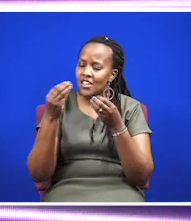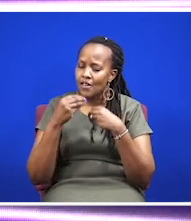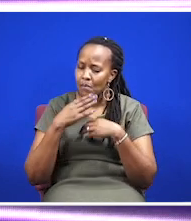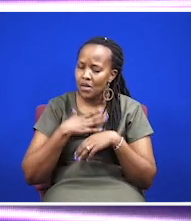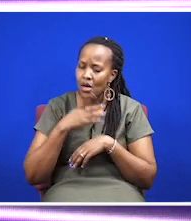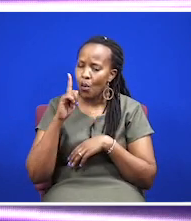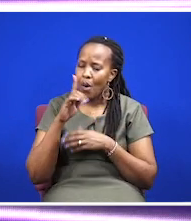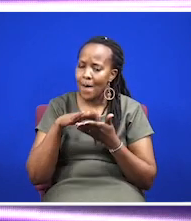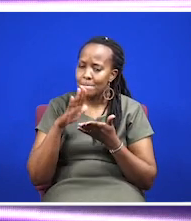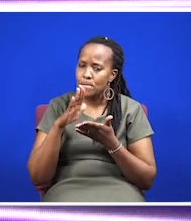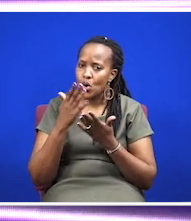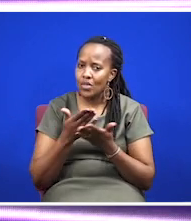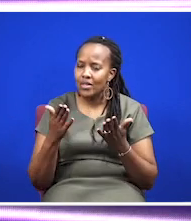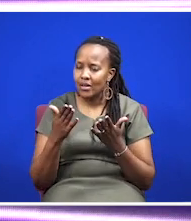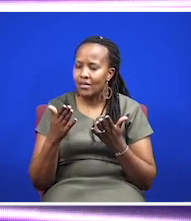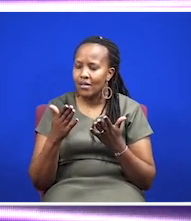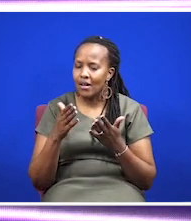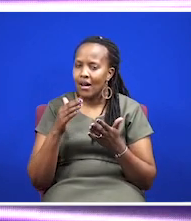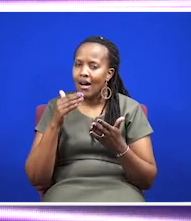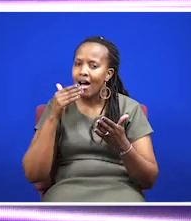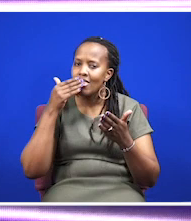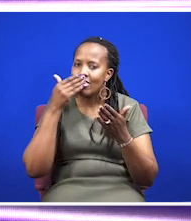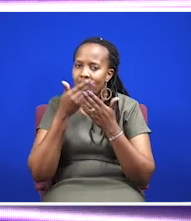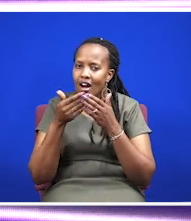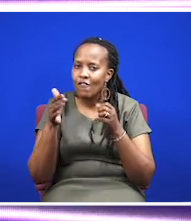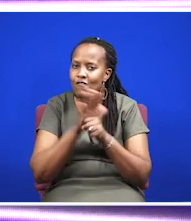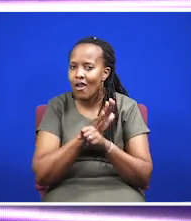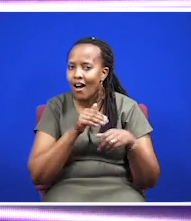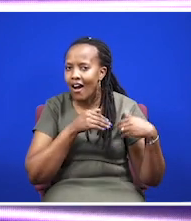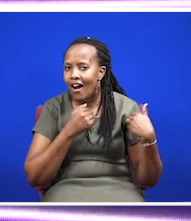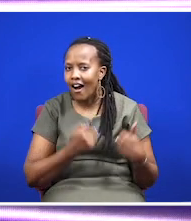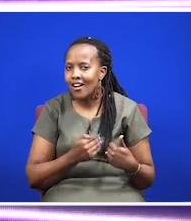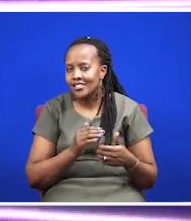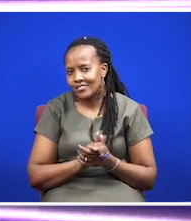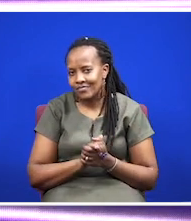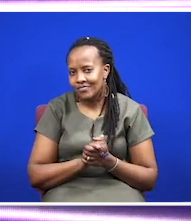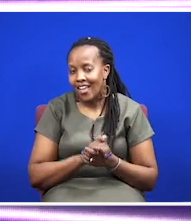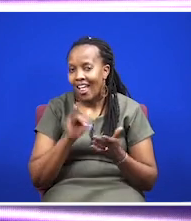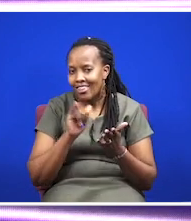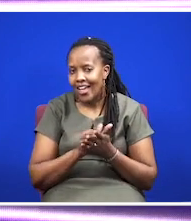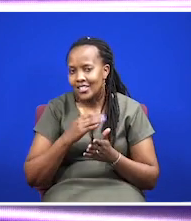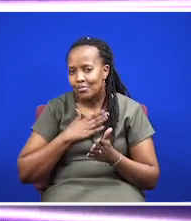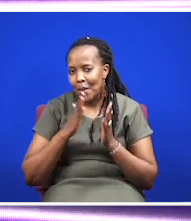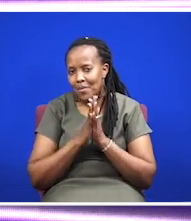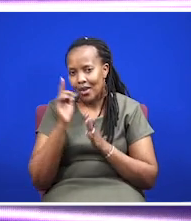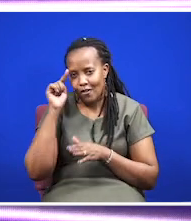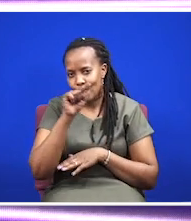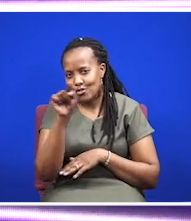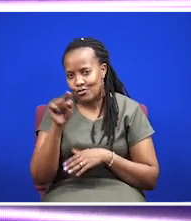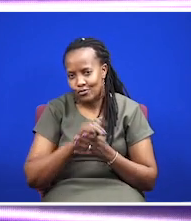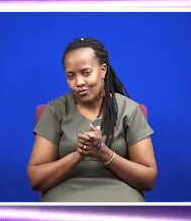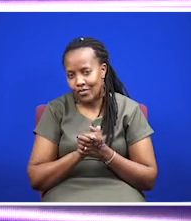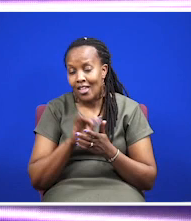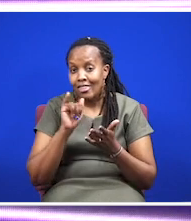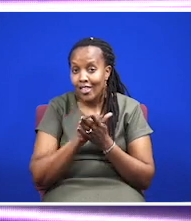thing, a grateful heart. That's my prayer today, that we will ask the Lord to give us